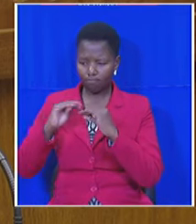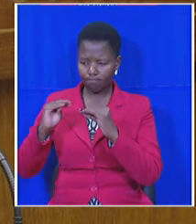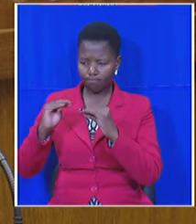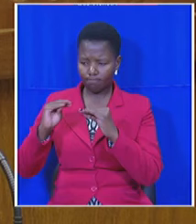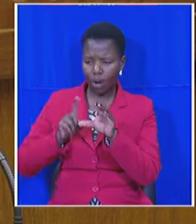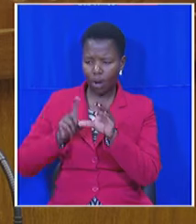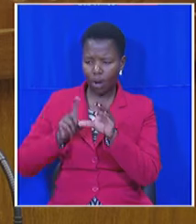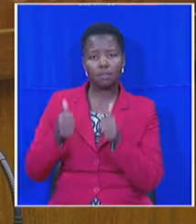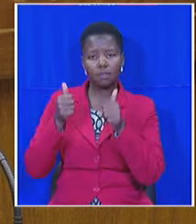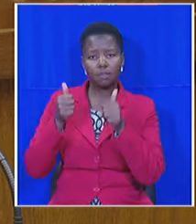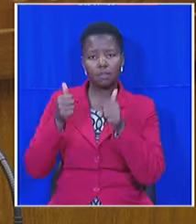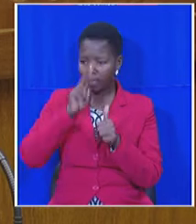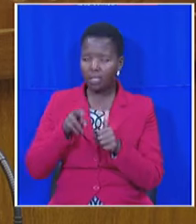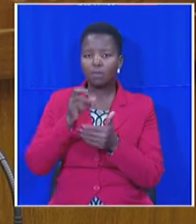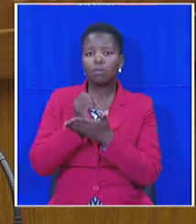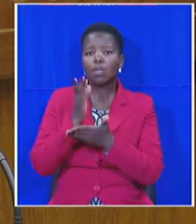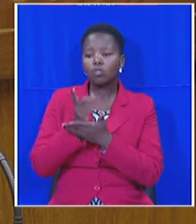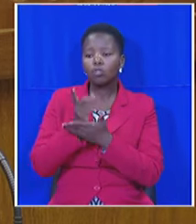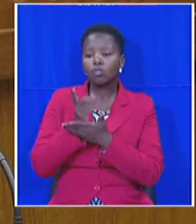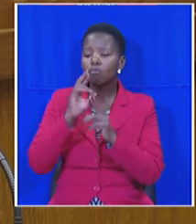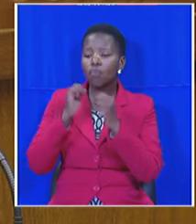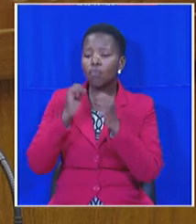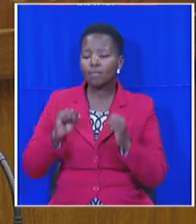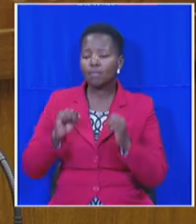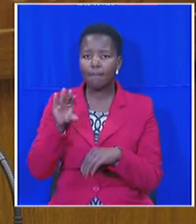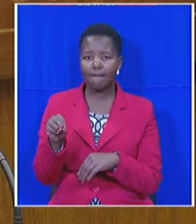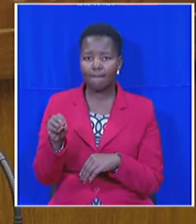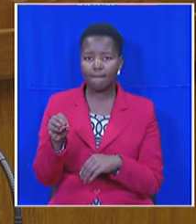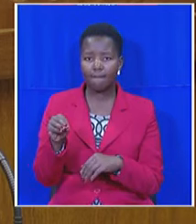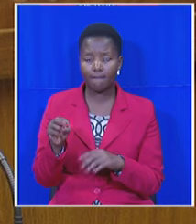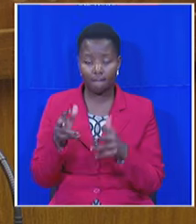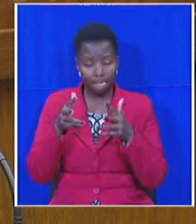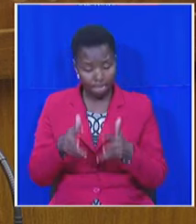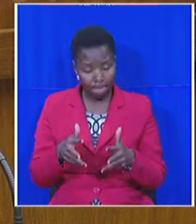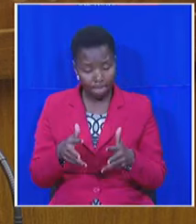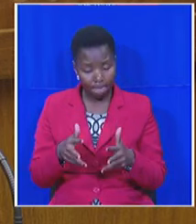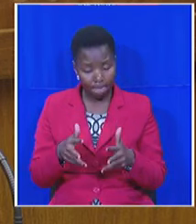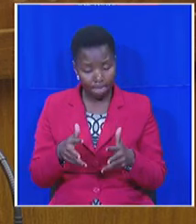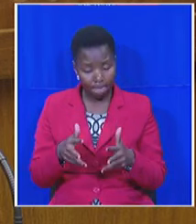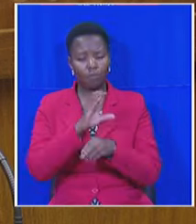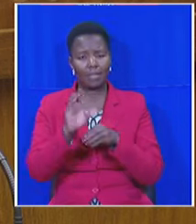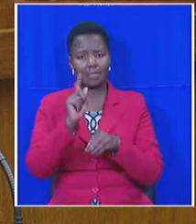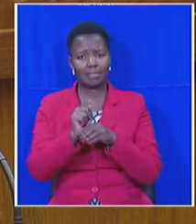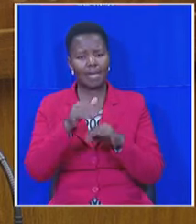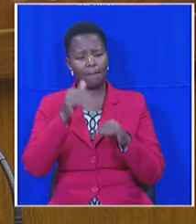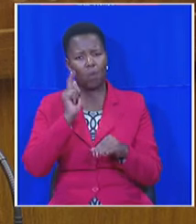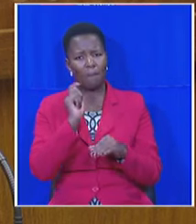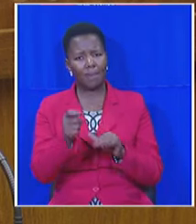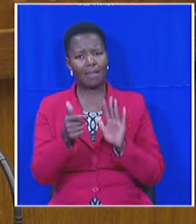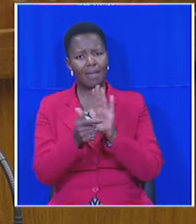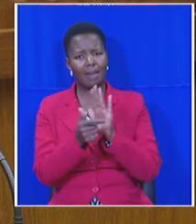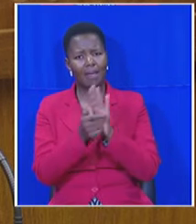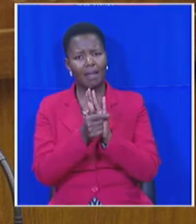enhance accountability. We have some concerns about the increased expenditure for consultants, legal fees, travel